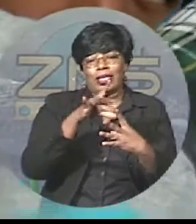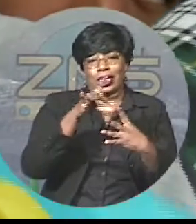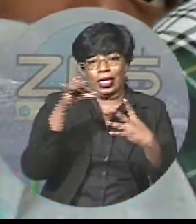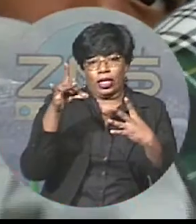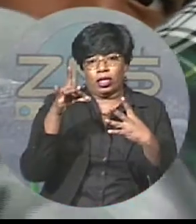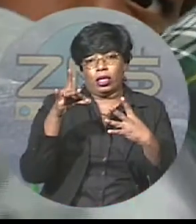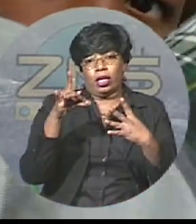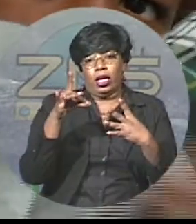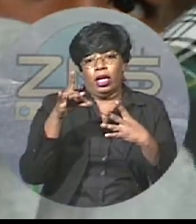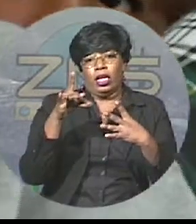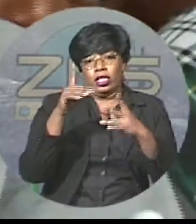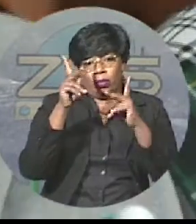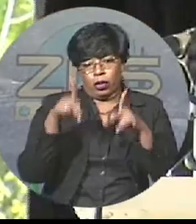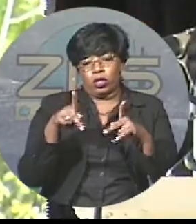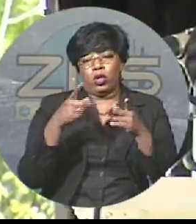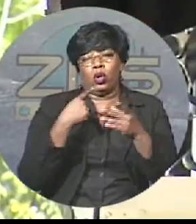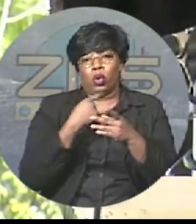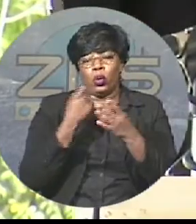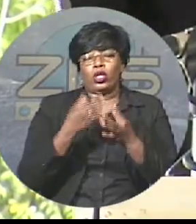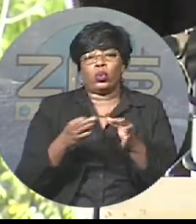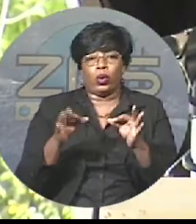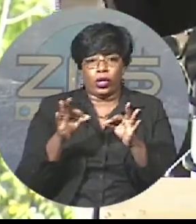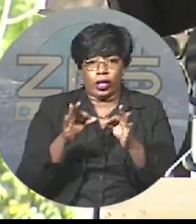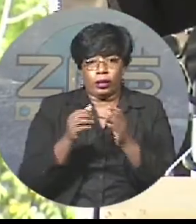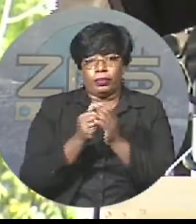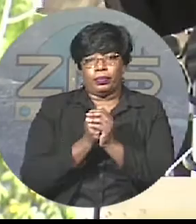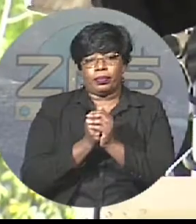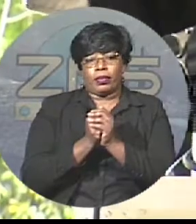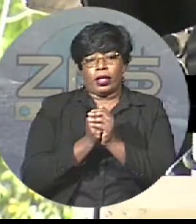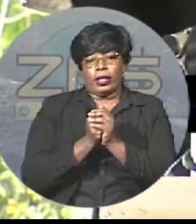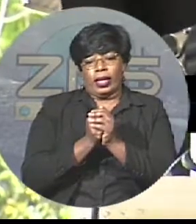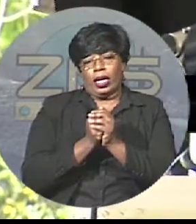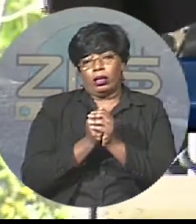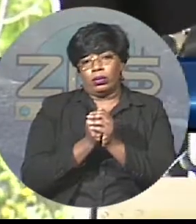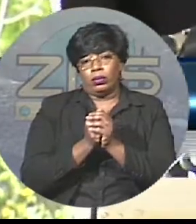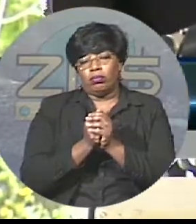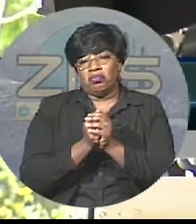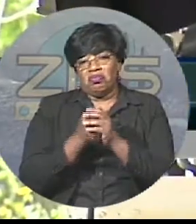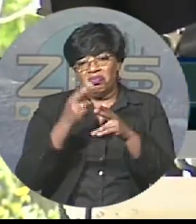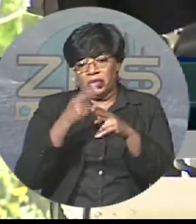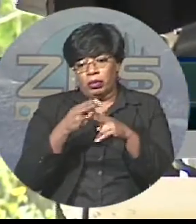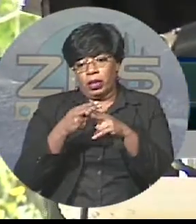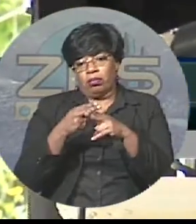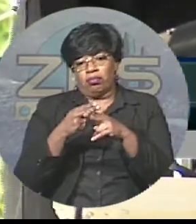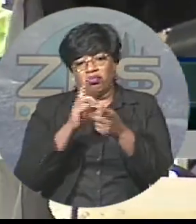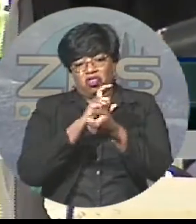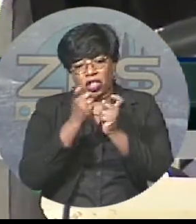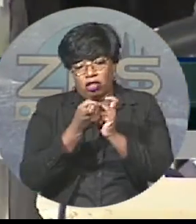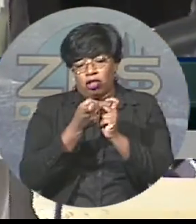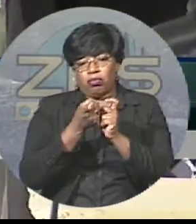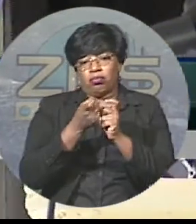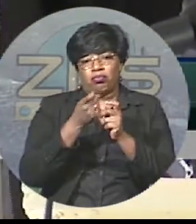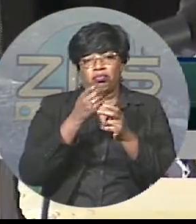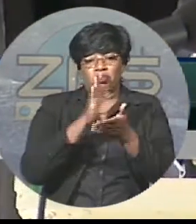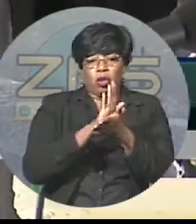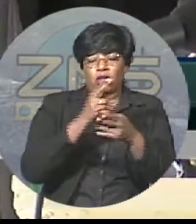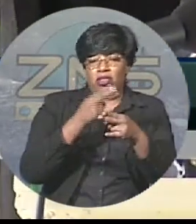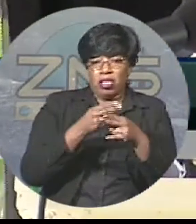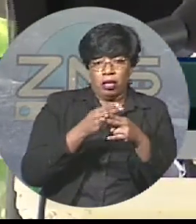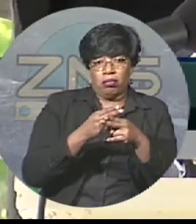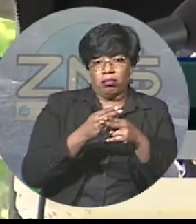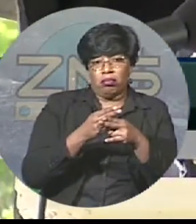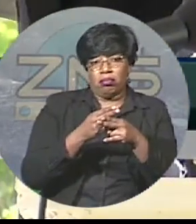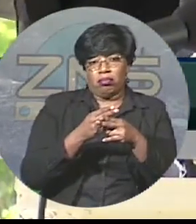most worthy. The renaming of schools is something that, as minister, we have really taken